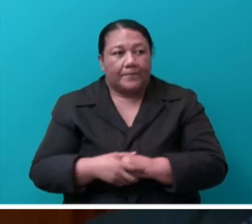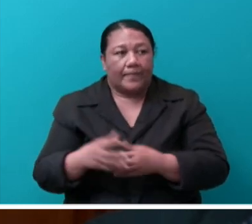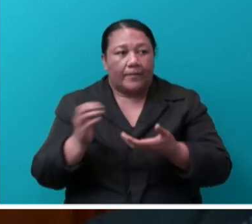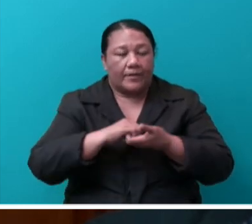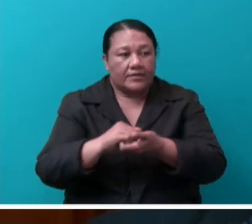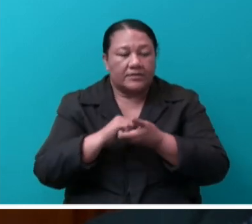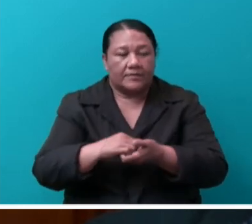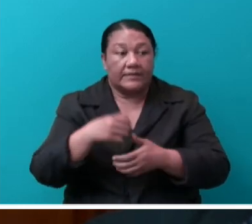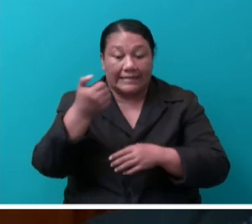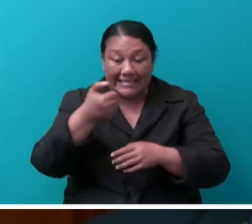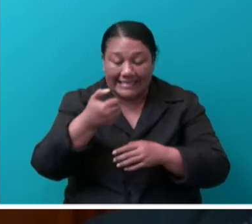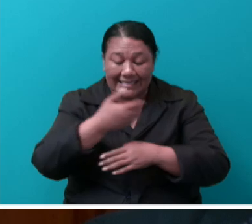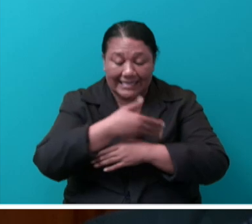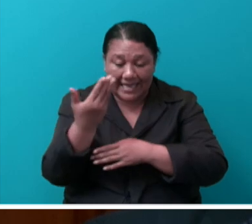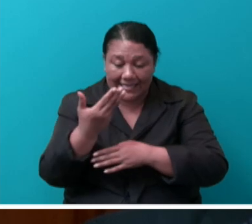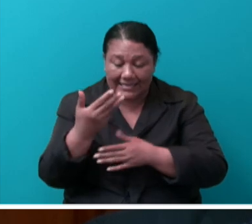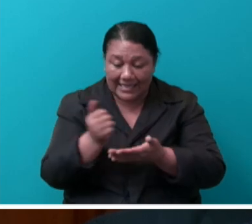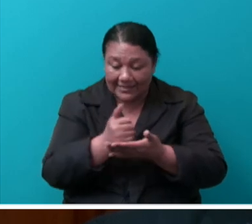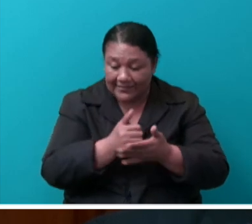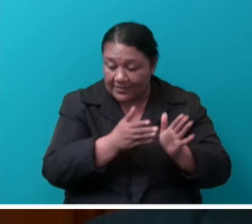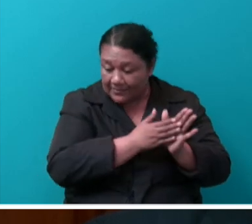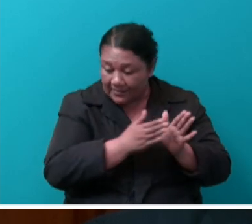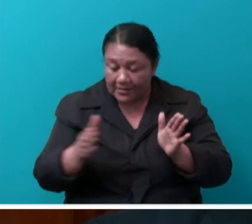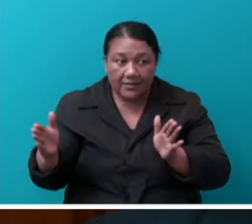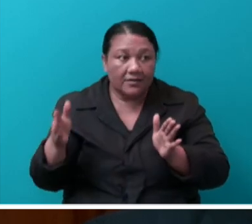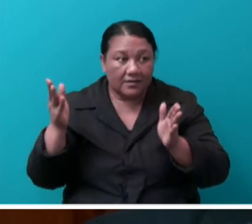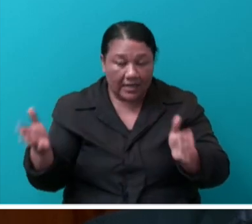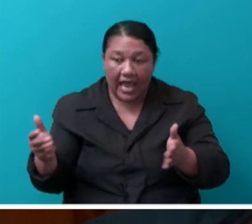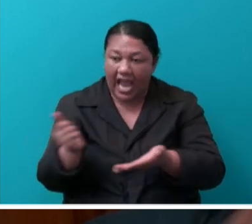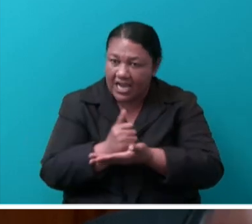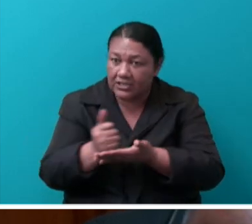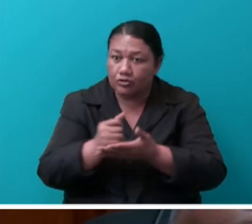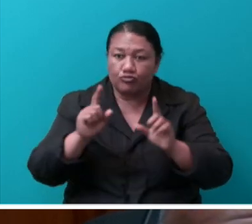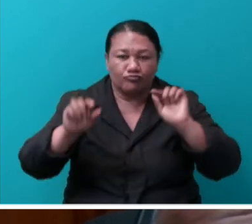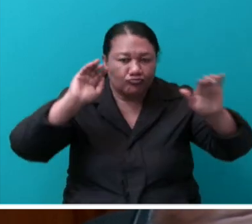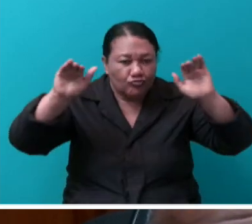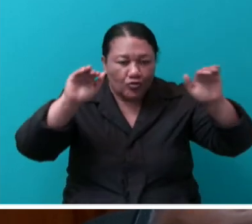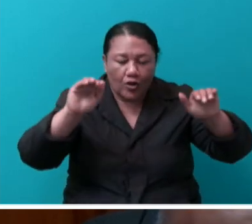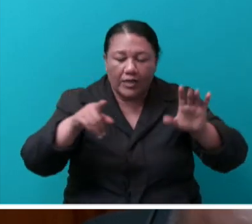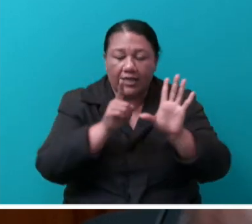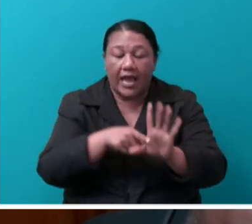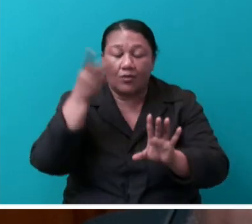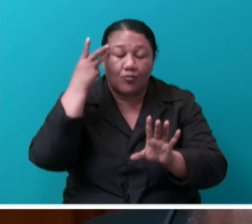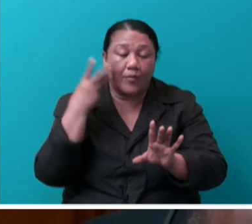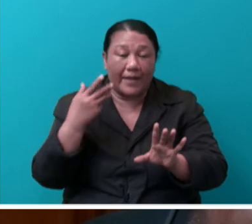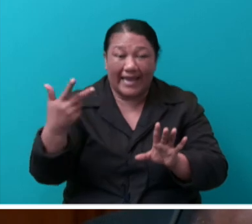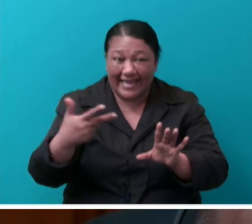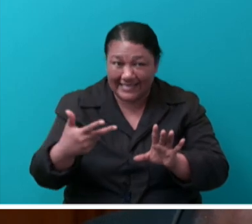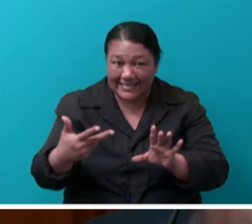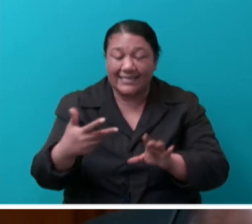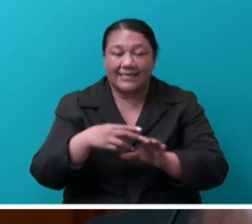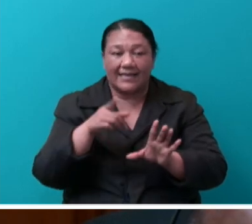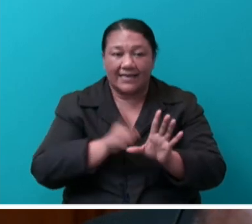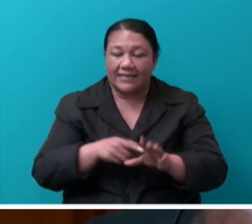activism, a forum for young women aged 18 to 25 years old on the 5th